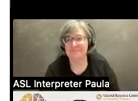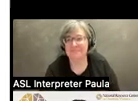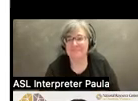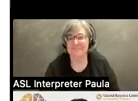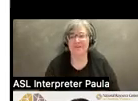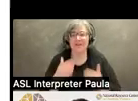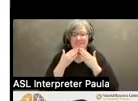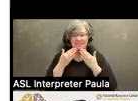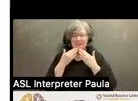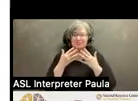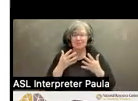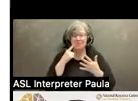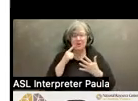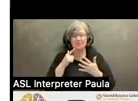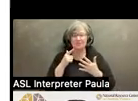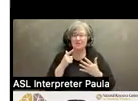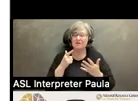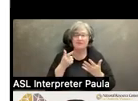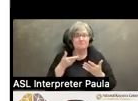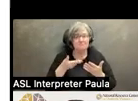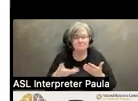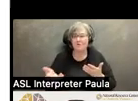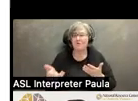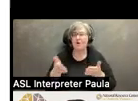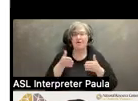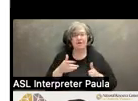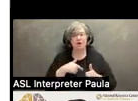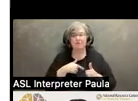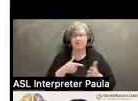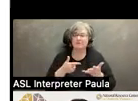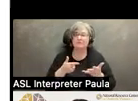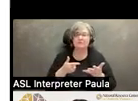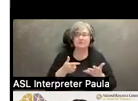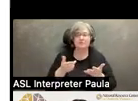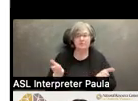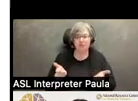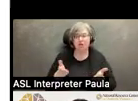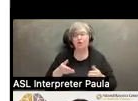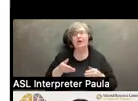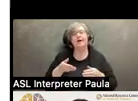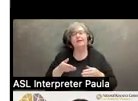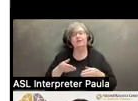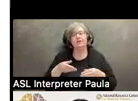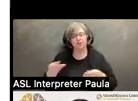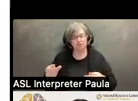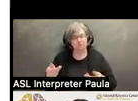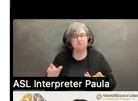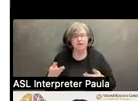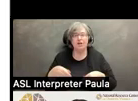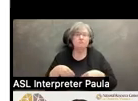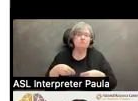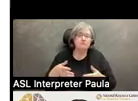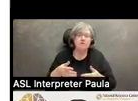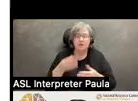me to be here and providing space for me to share about the housing work that we're doing in Kentucky. My name again is Andrea